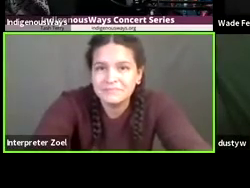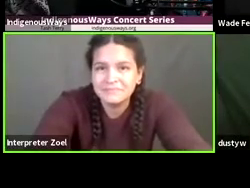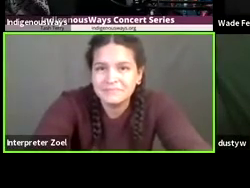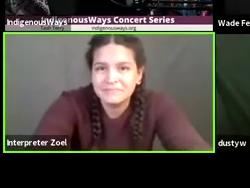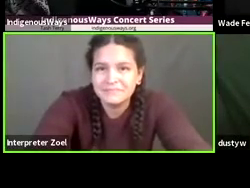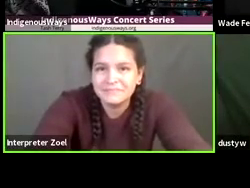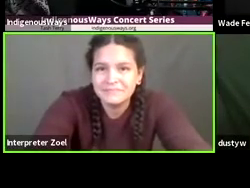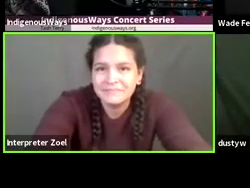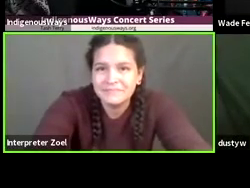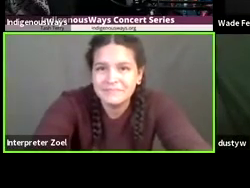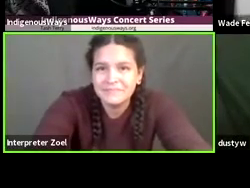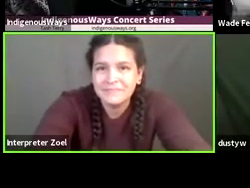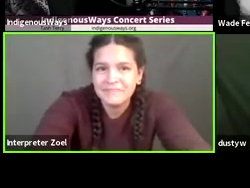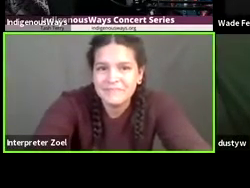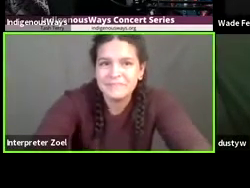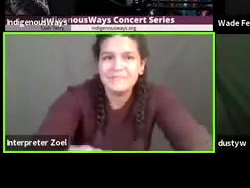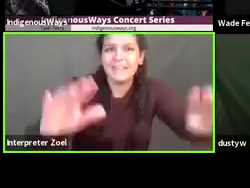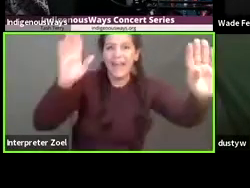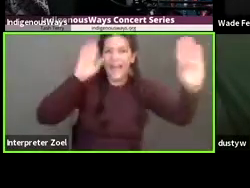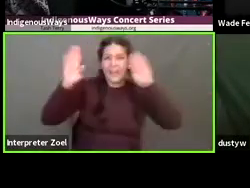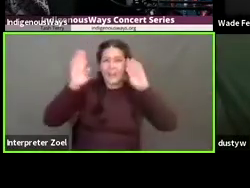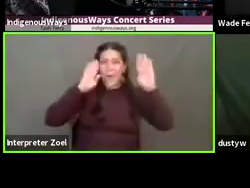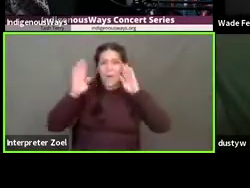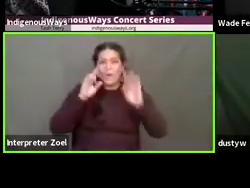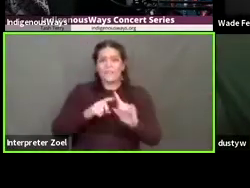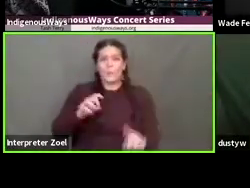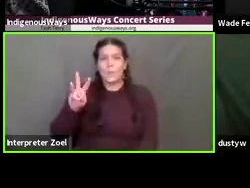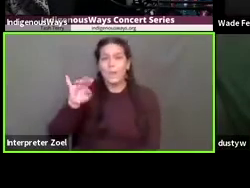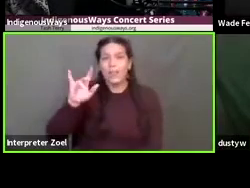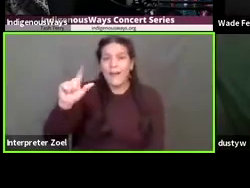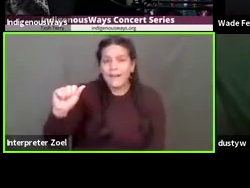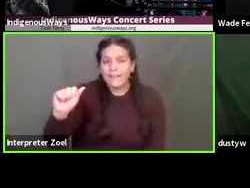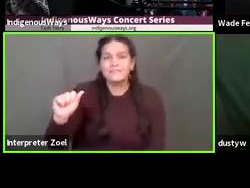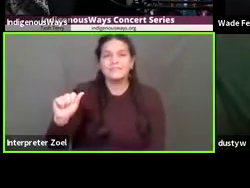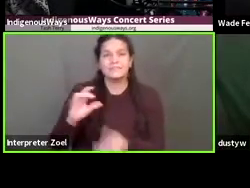to everyone, saying thank you, Wade.